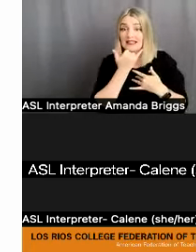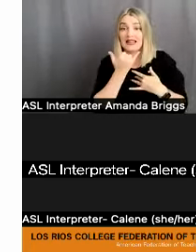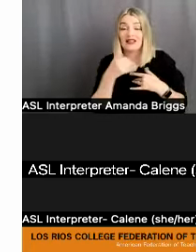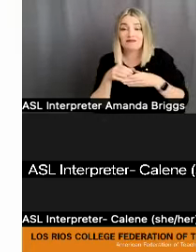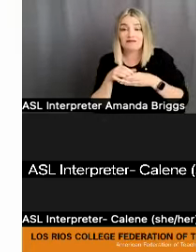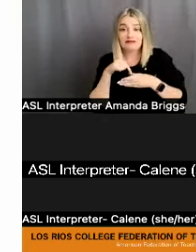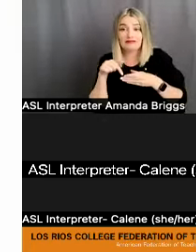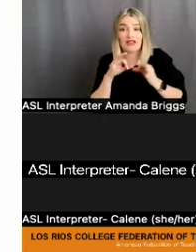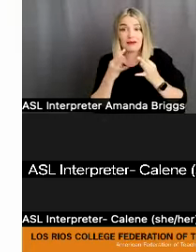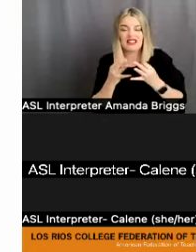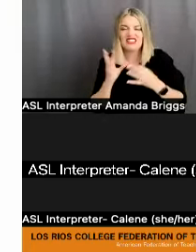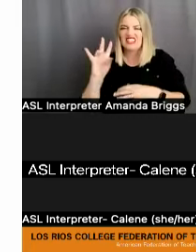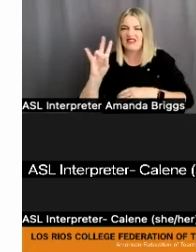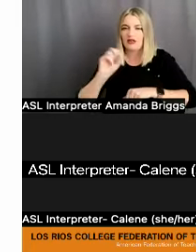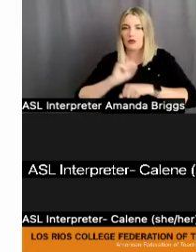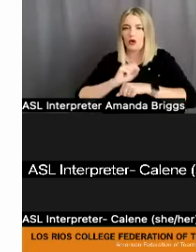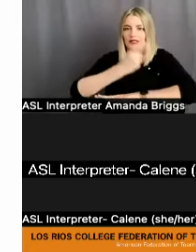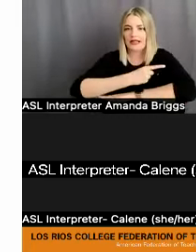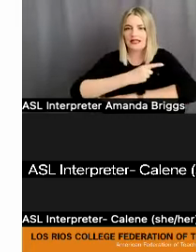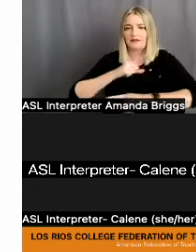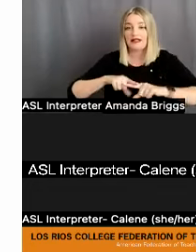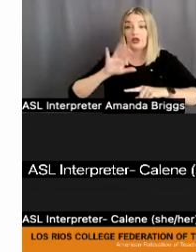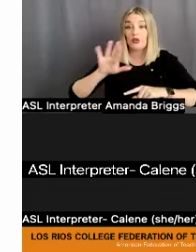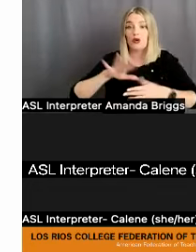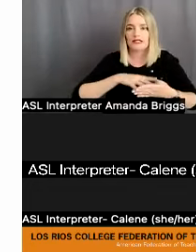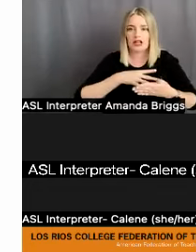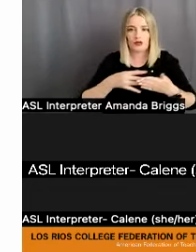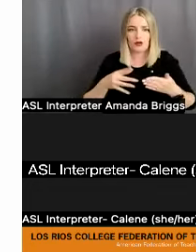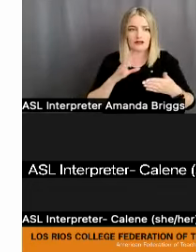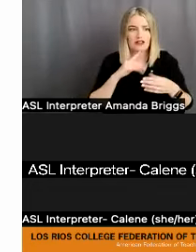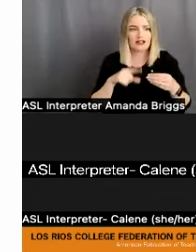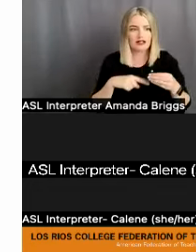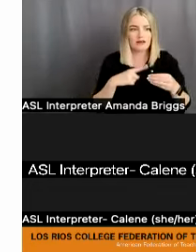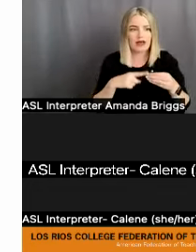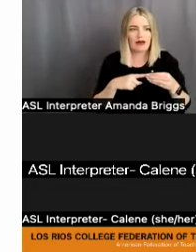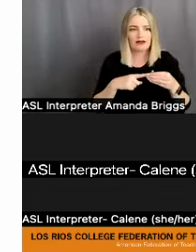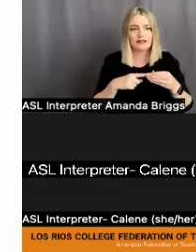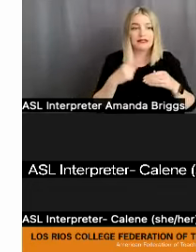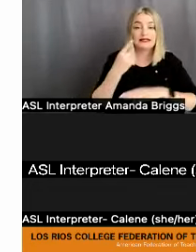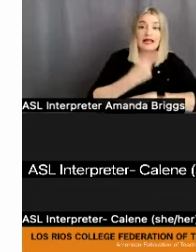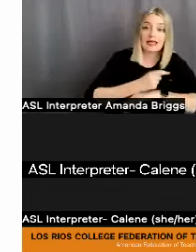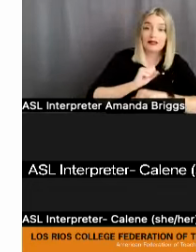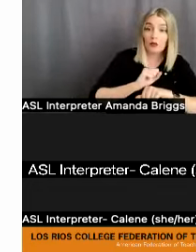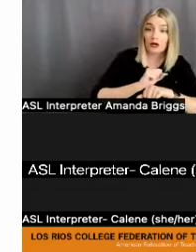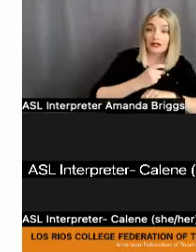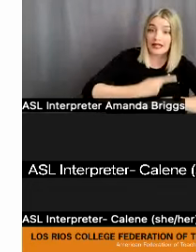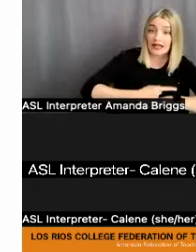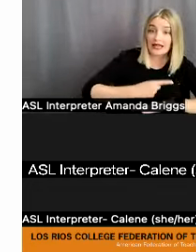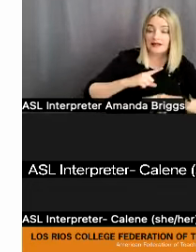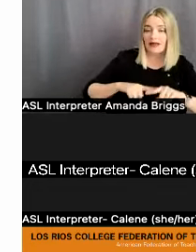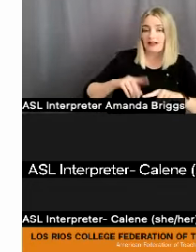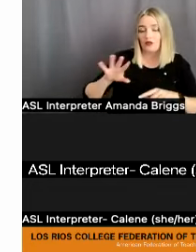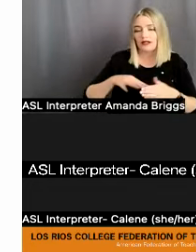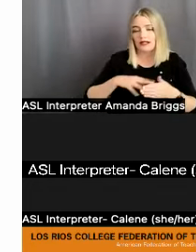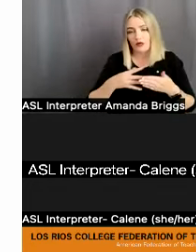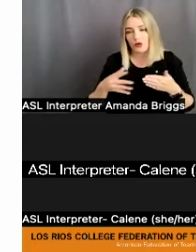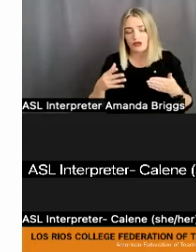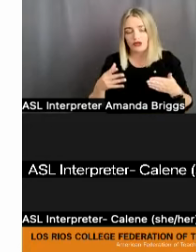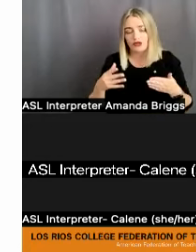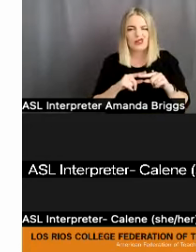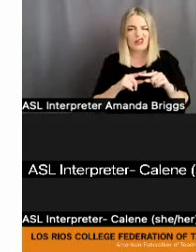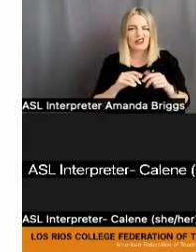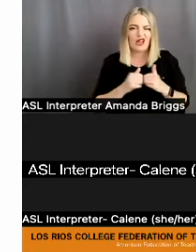7 workdays is based off of your schedule. When we talked about the week, it was concurrent days. Workdays is based off of your schedule. So depending on